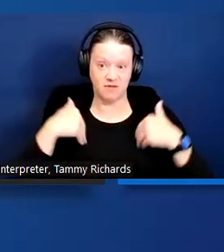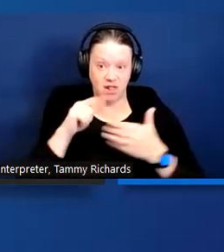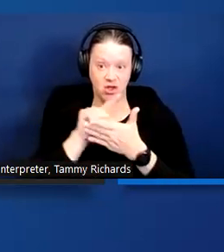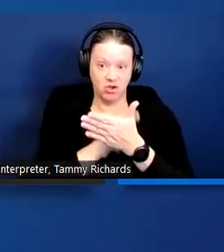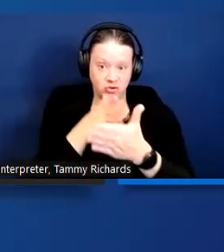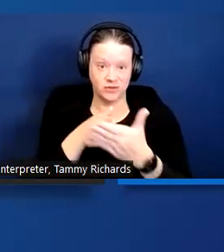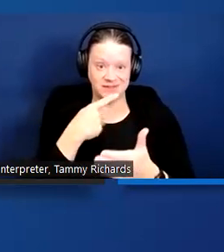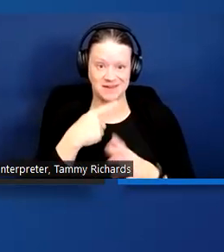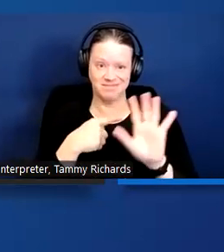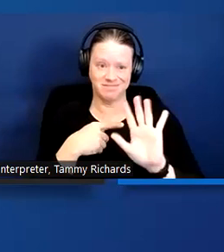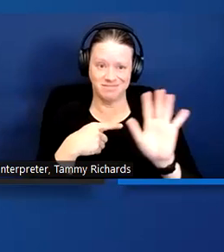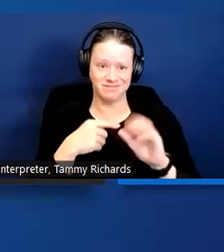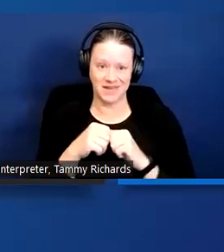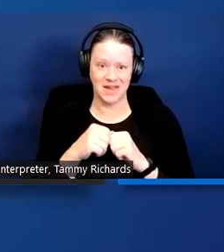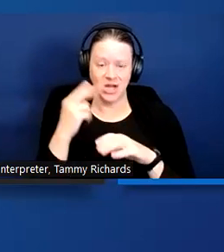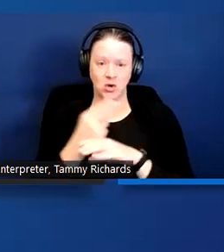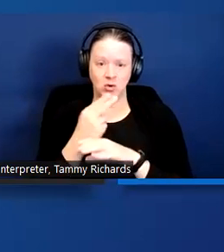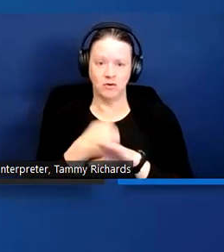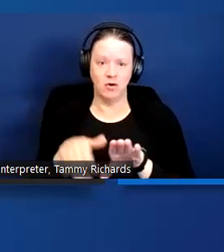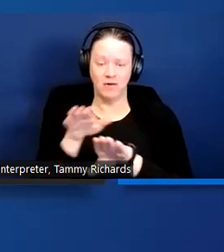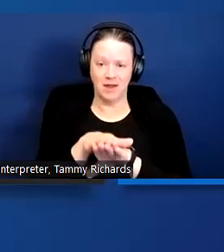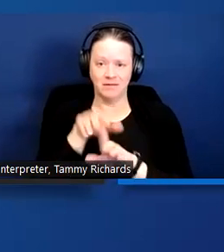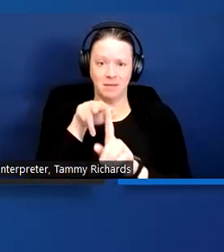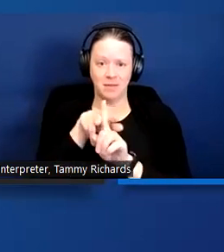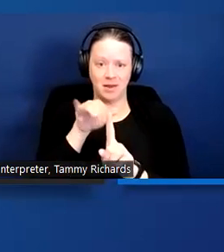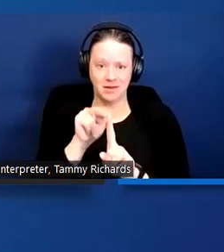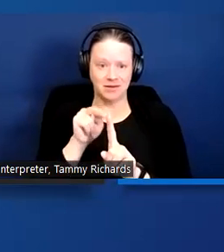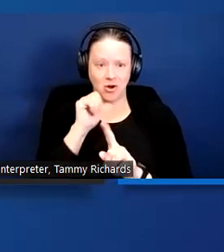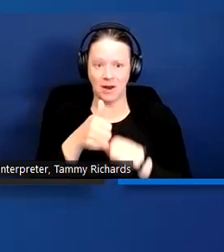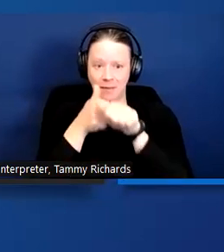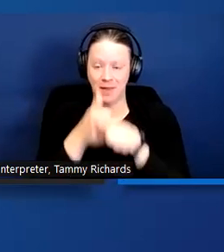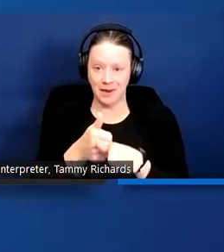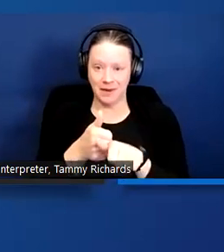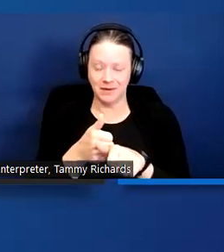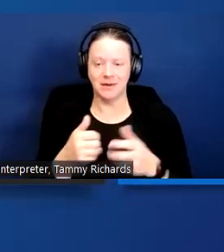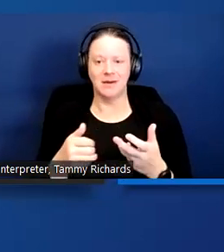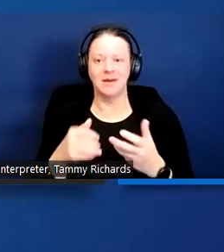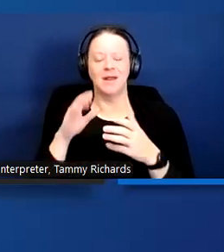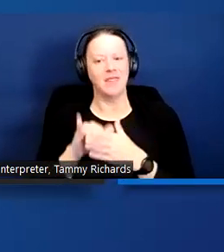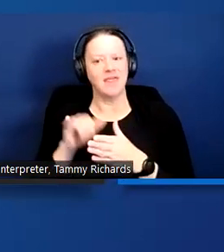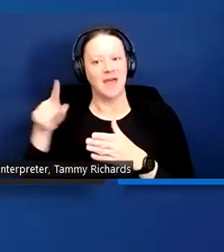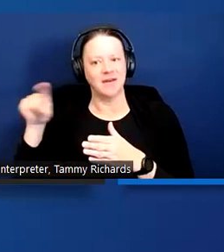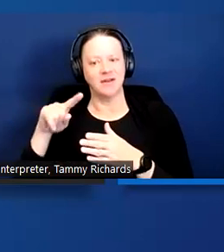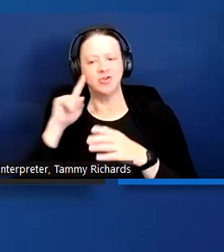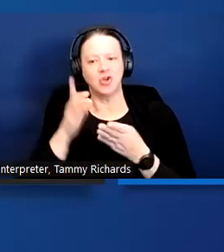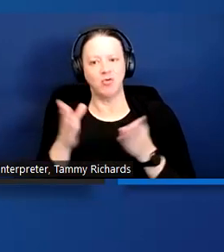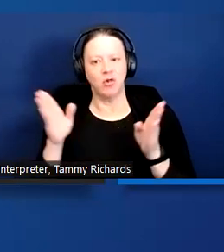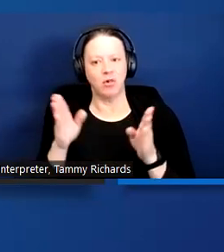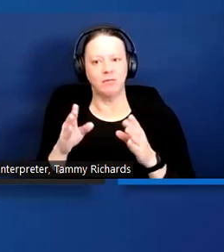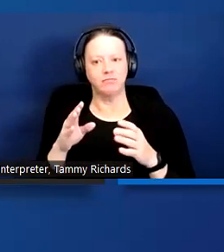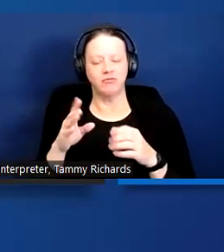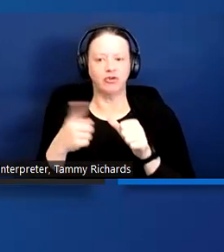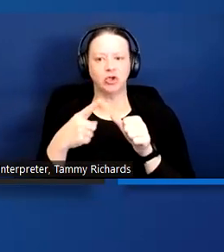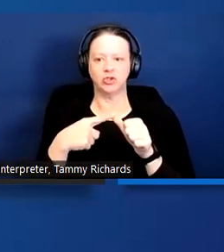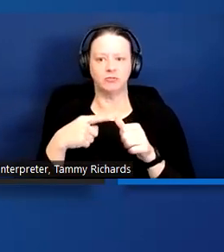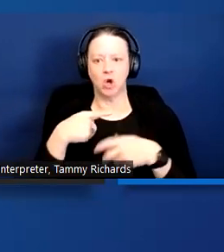said, well, the underlying product is not accessible and it requires use of a third party in order to make it accessible. Therefore, it